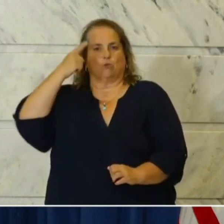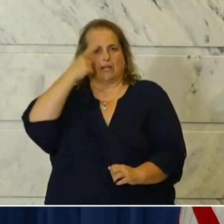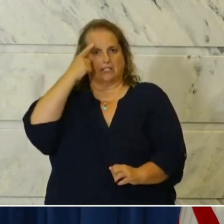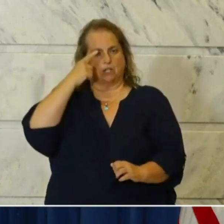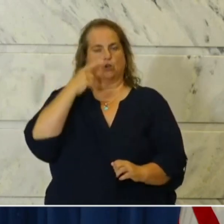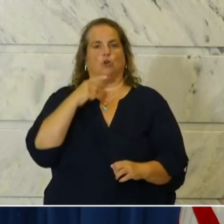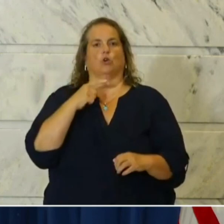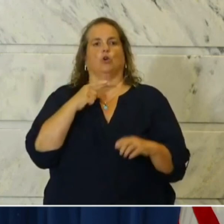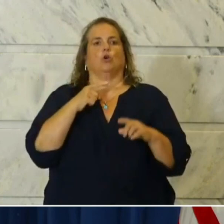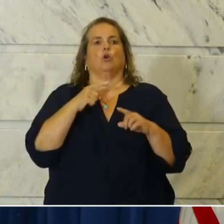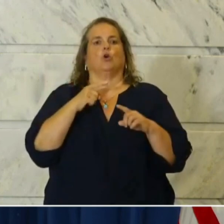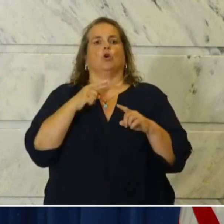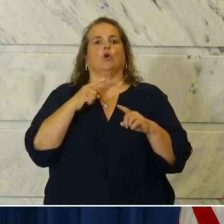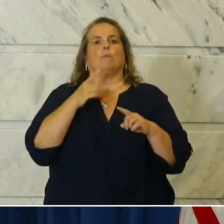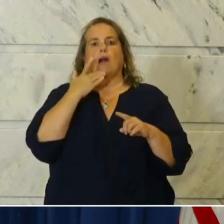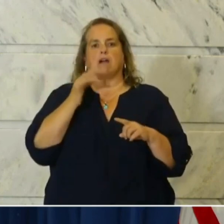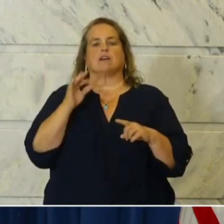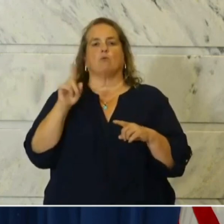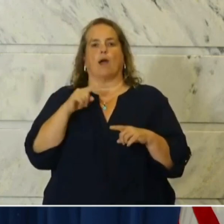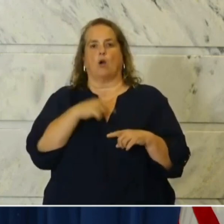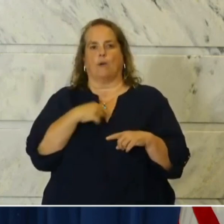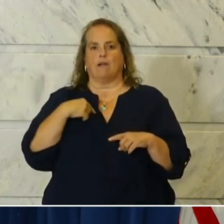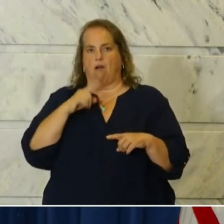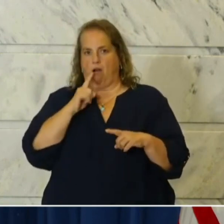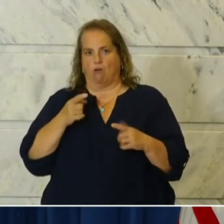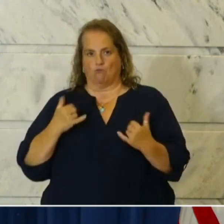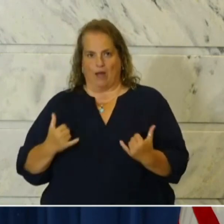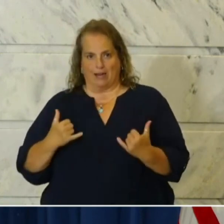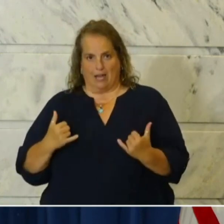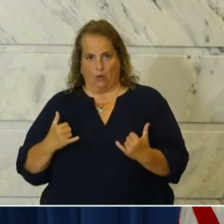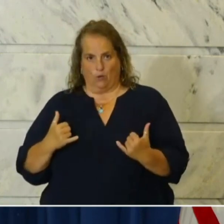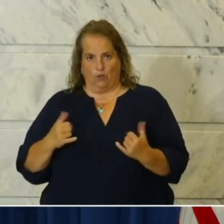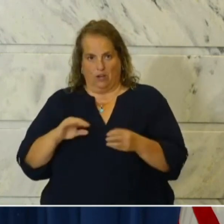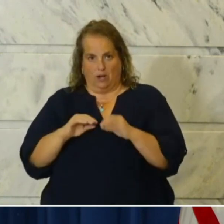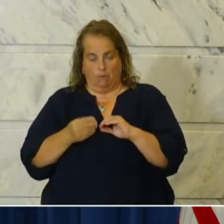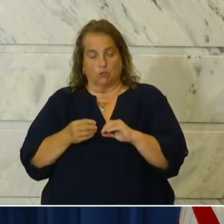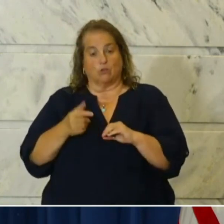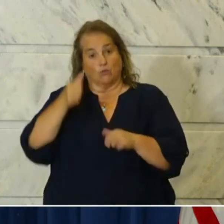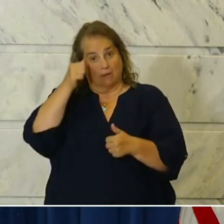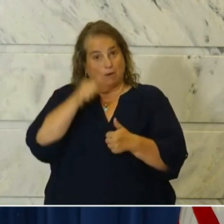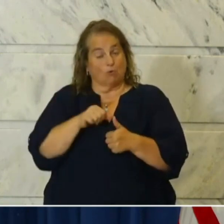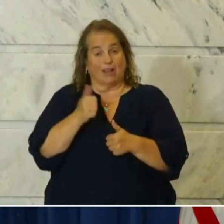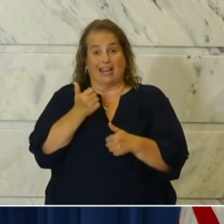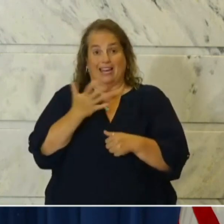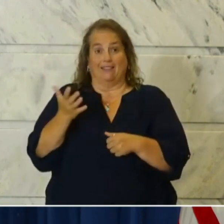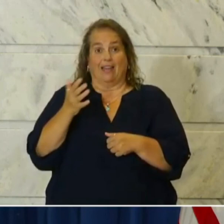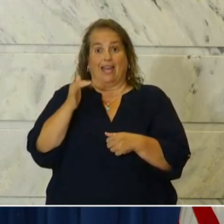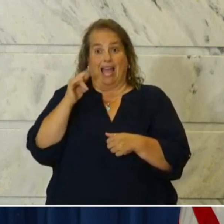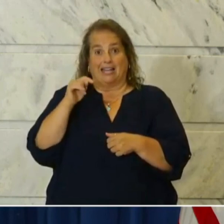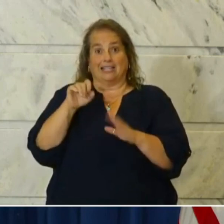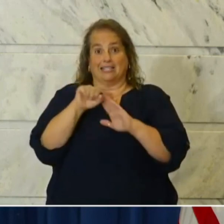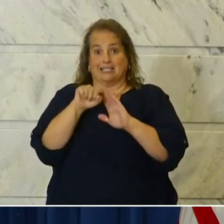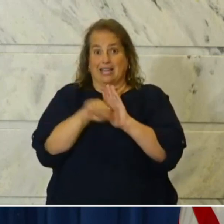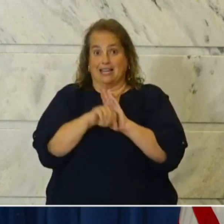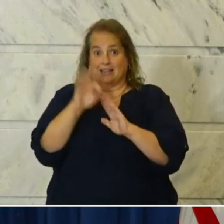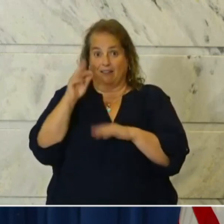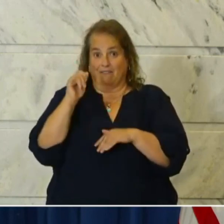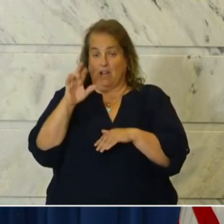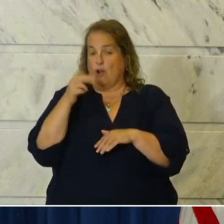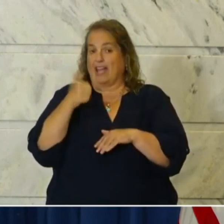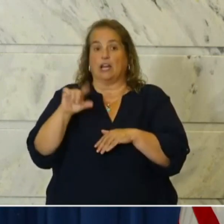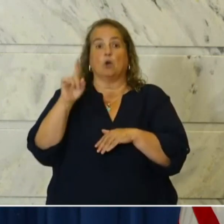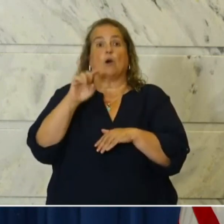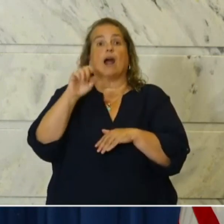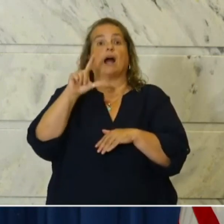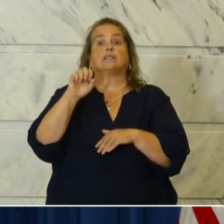in light of where we are right now. And remember, I mean, anything that's held out there or anywhere else